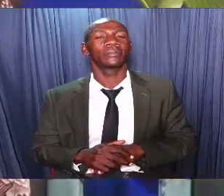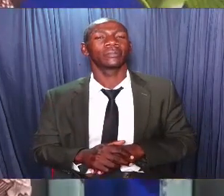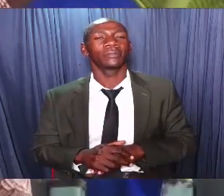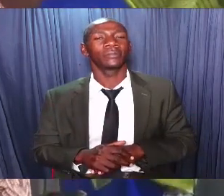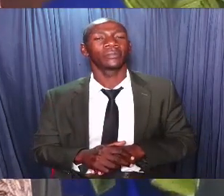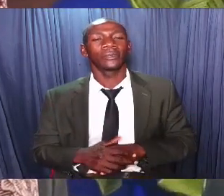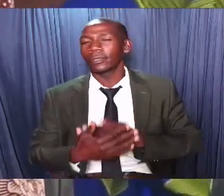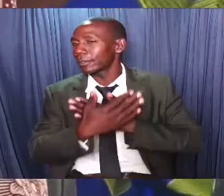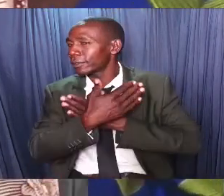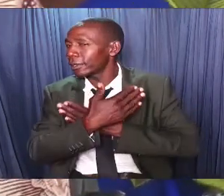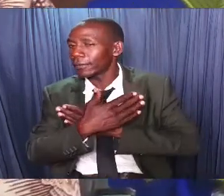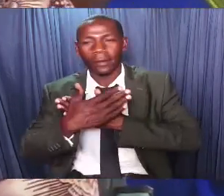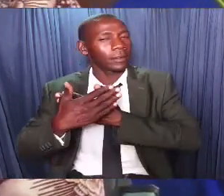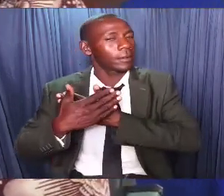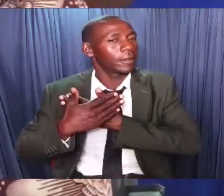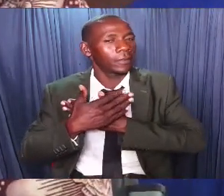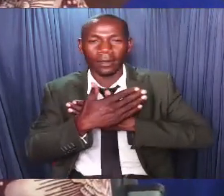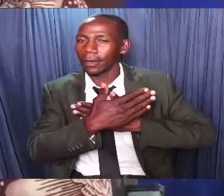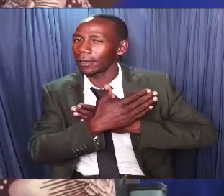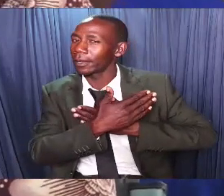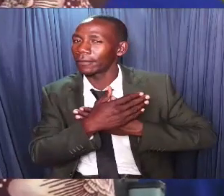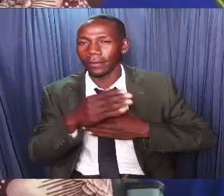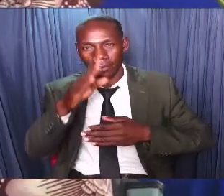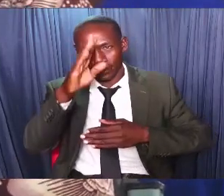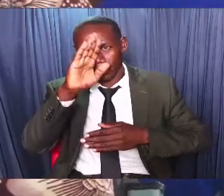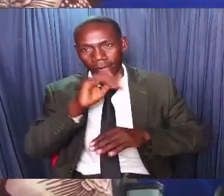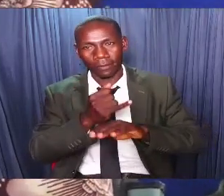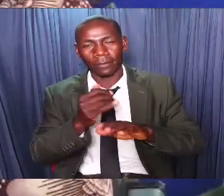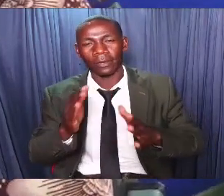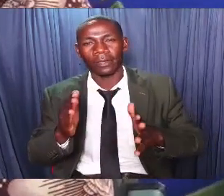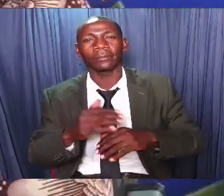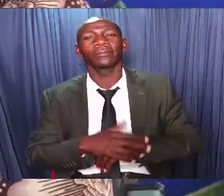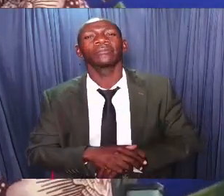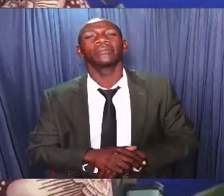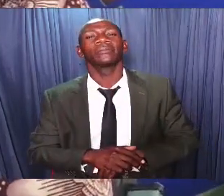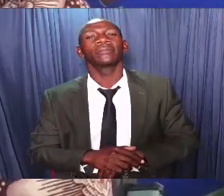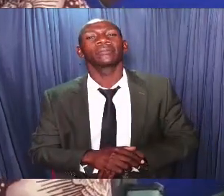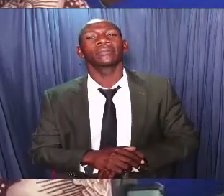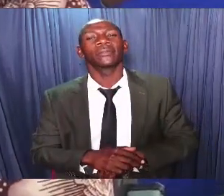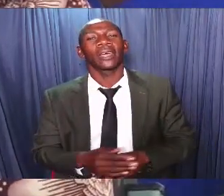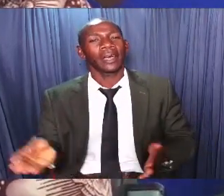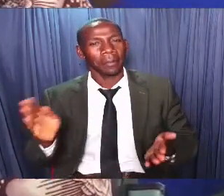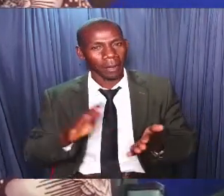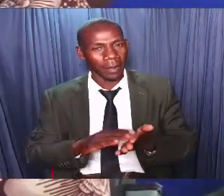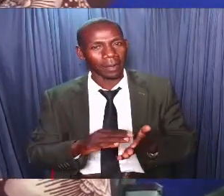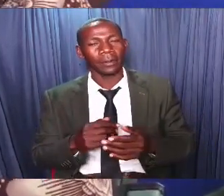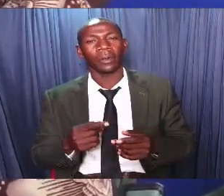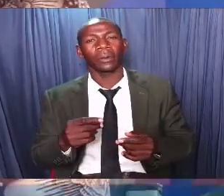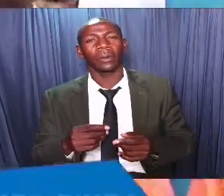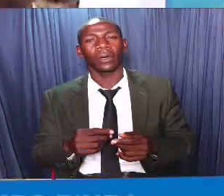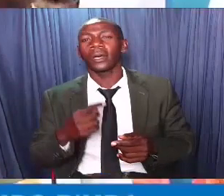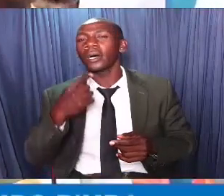Hallelujah. Utakumbatiwa. You will be embraced. Utakumbatiwa na baba Mungu. You will be embraced by the Father God of the founder. Mimi nikarudi. I returned myself.